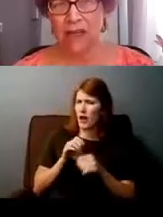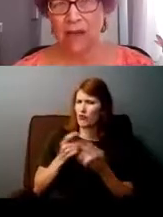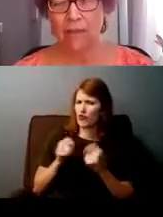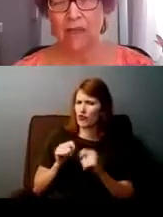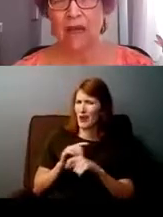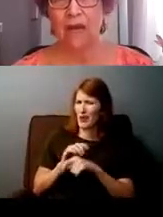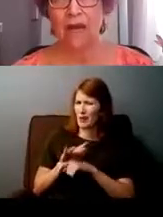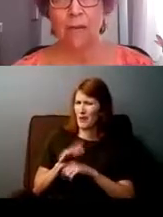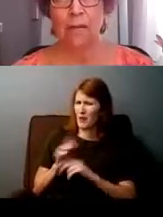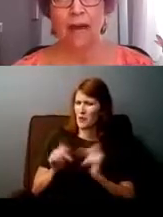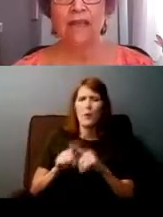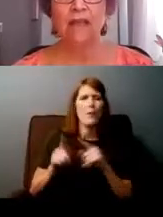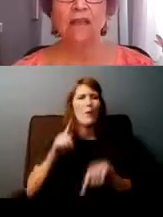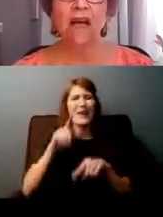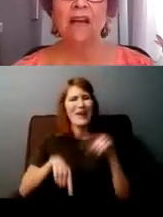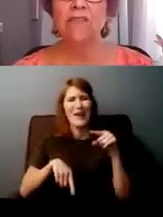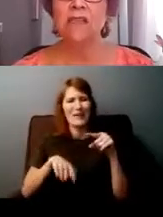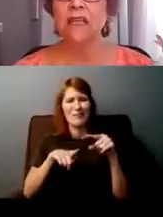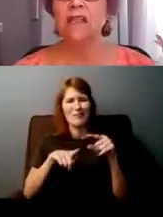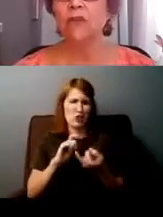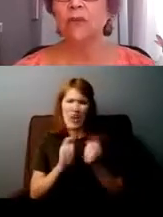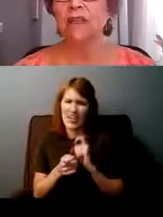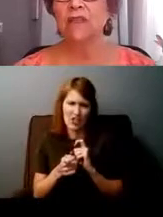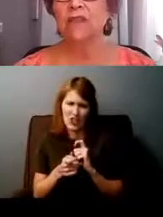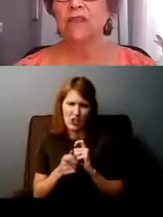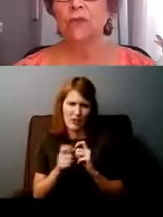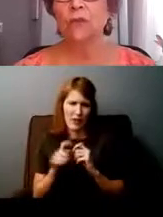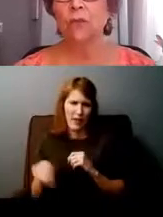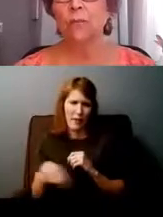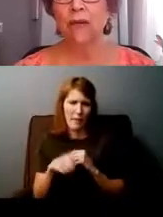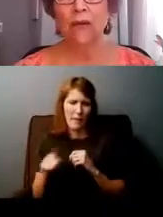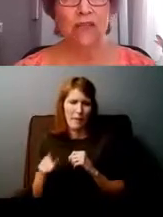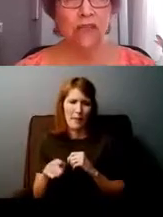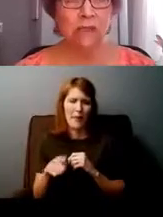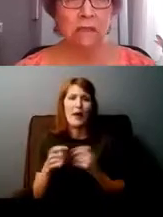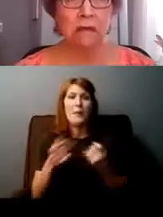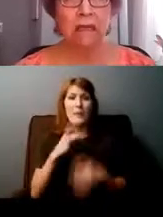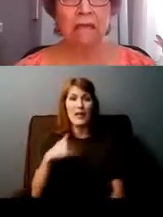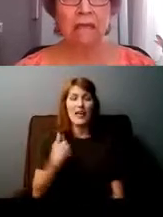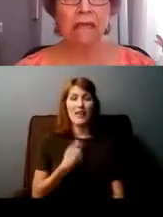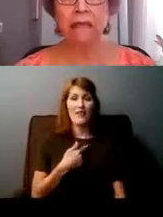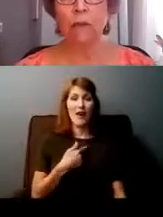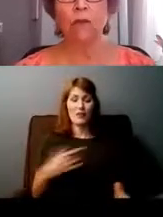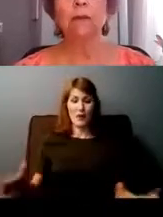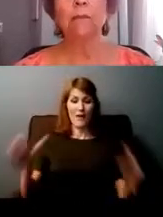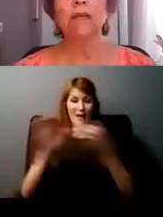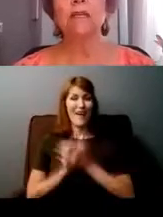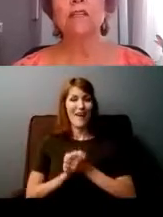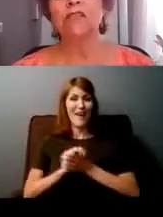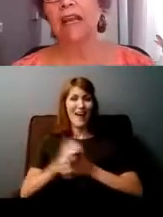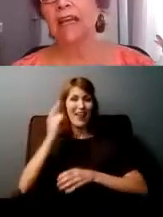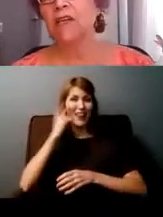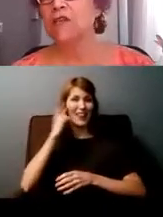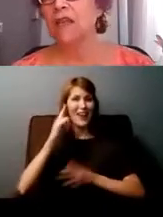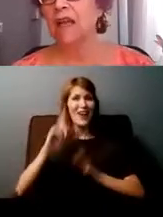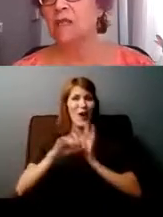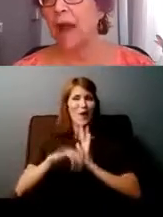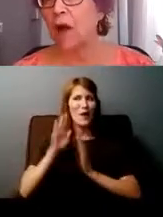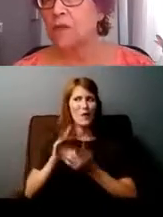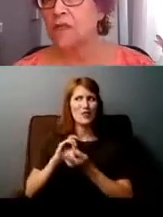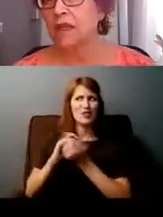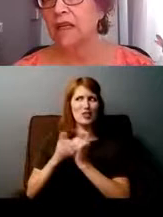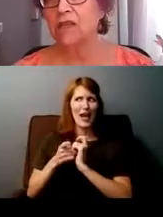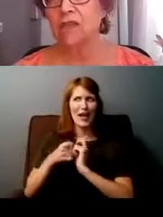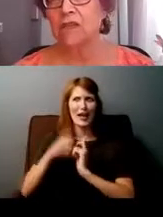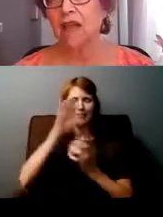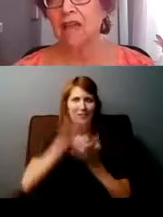change them. I think a lot of us enter into marriages thinking that we're going to be able to change that